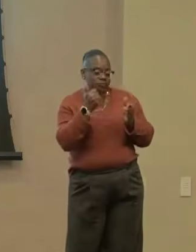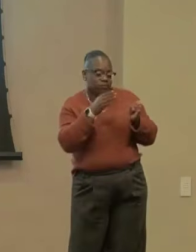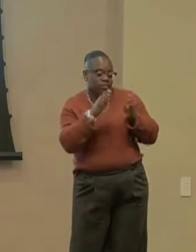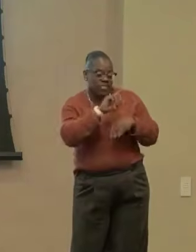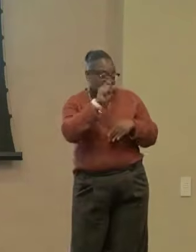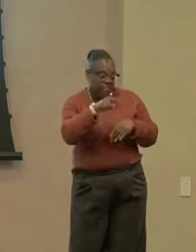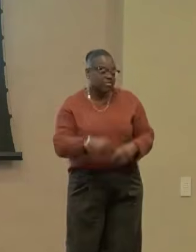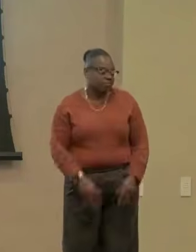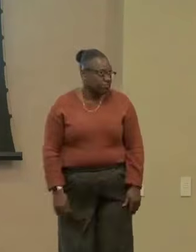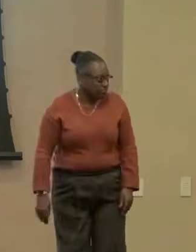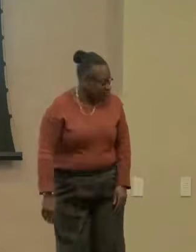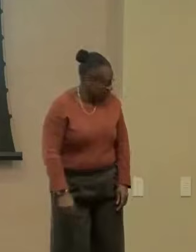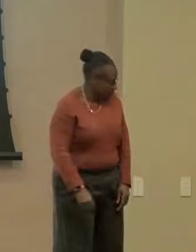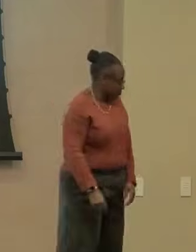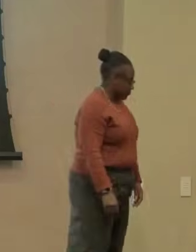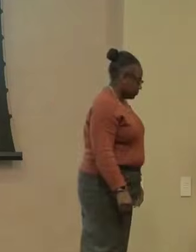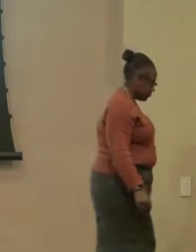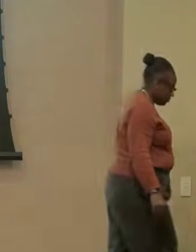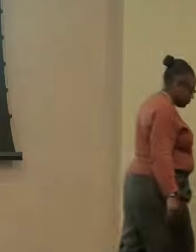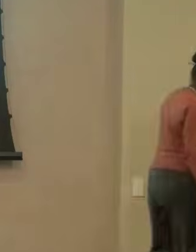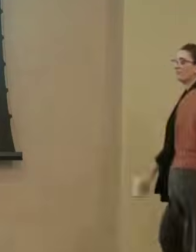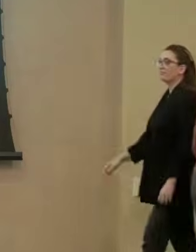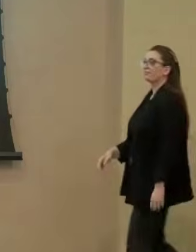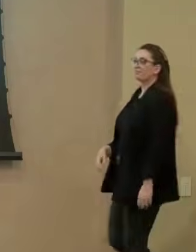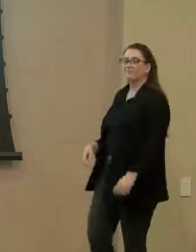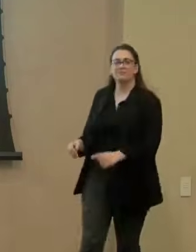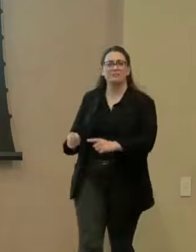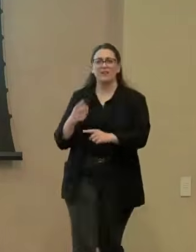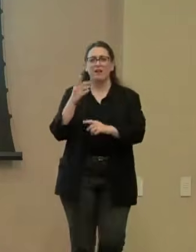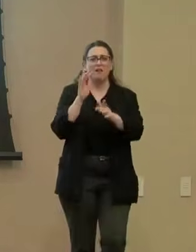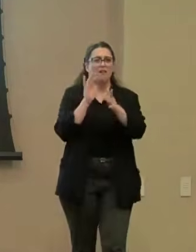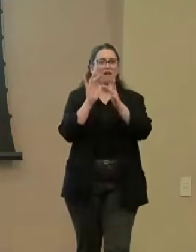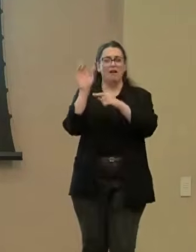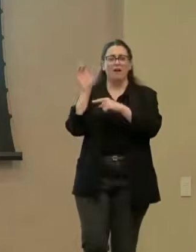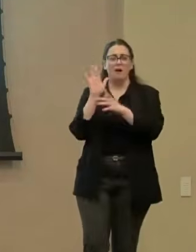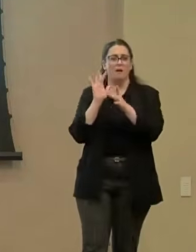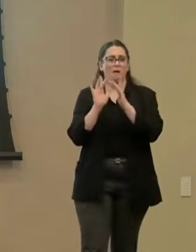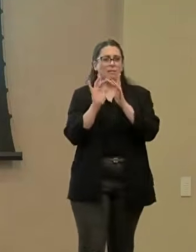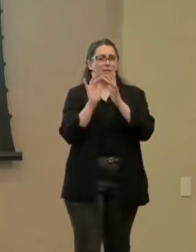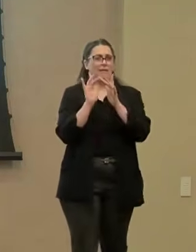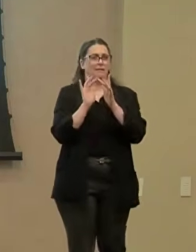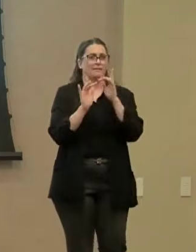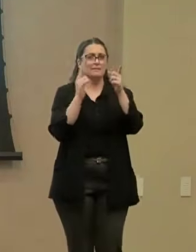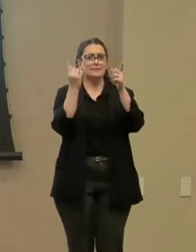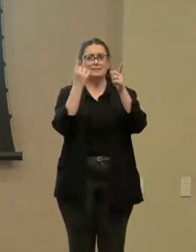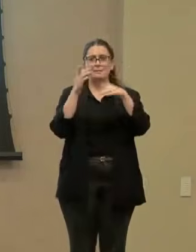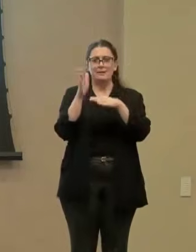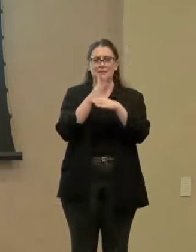just asking, right? I think also someone else shared online that really kind of ties into all this is,